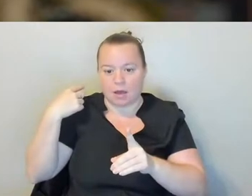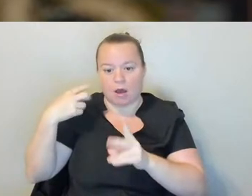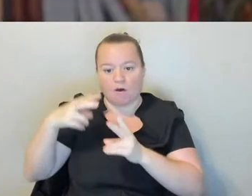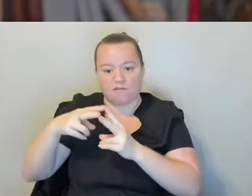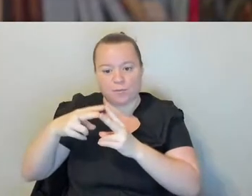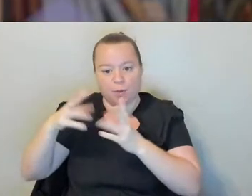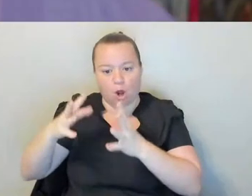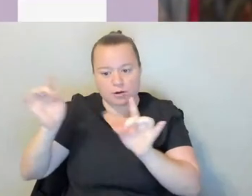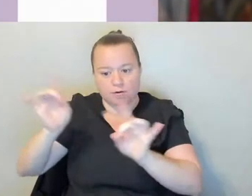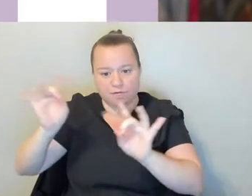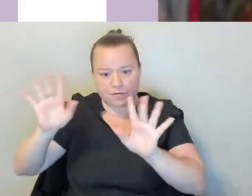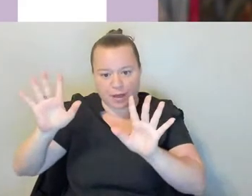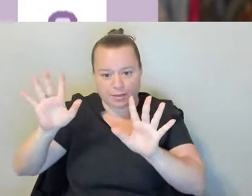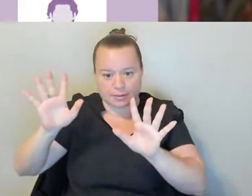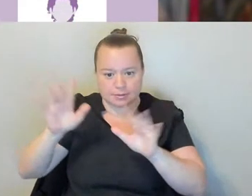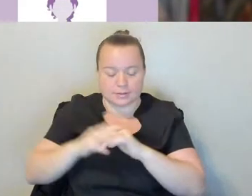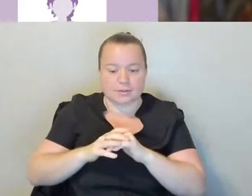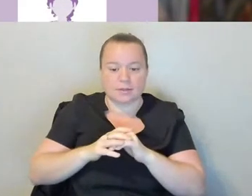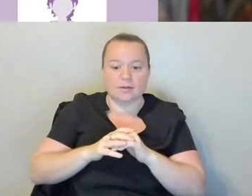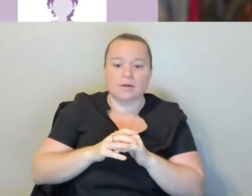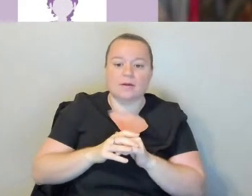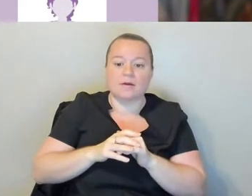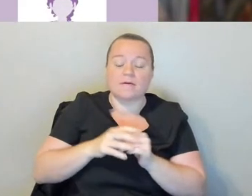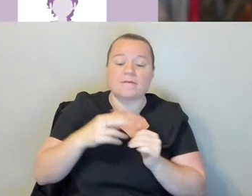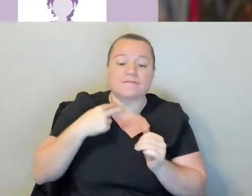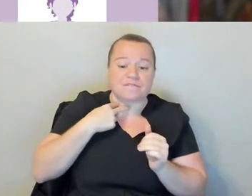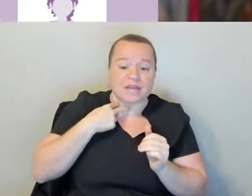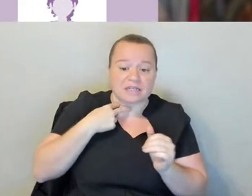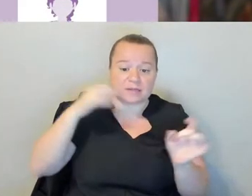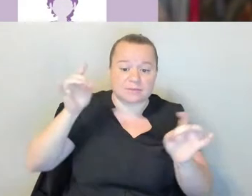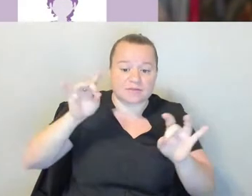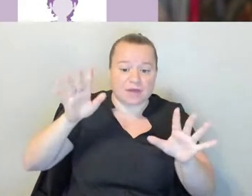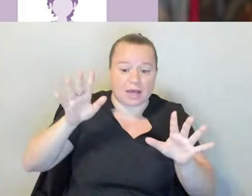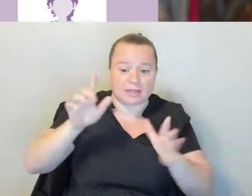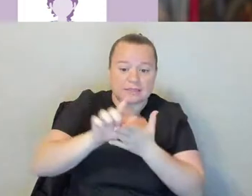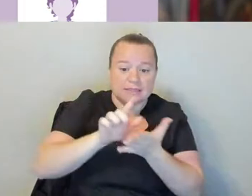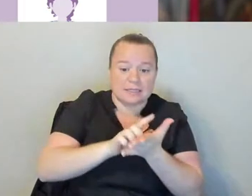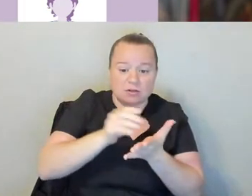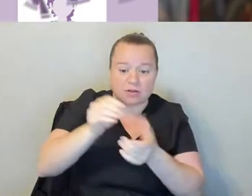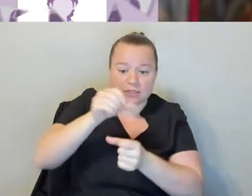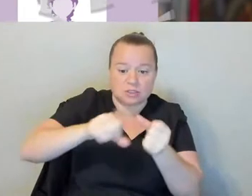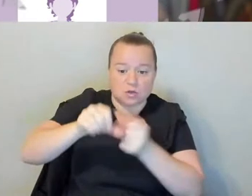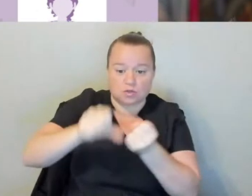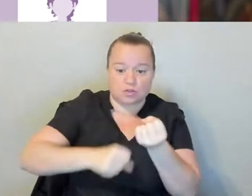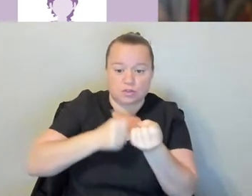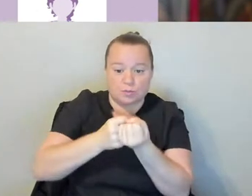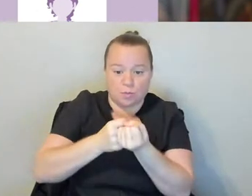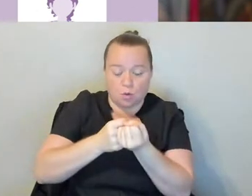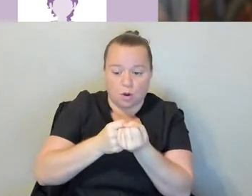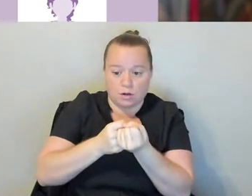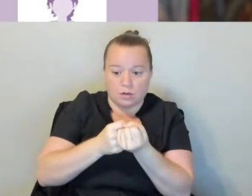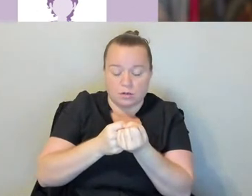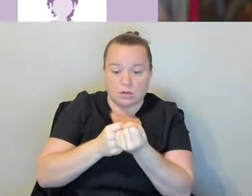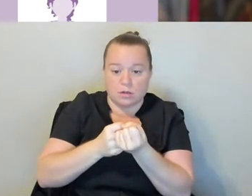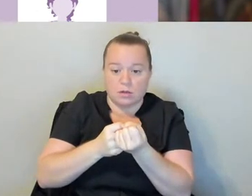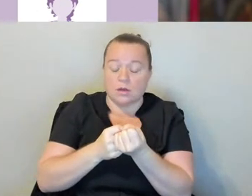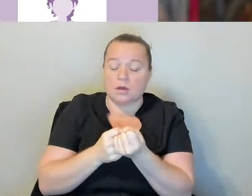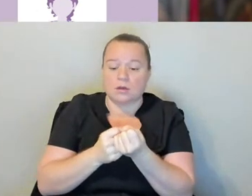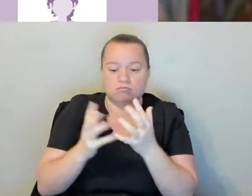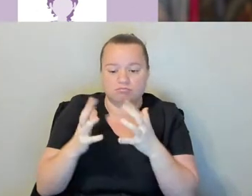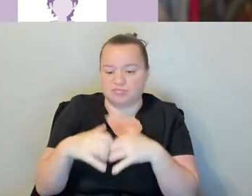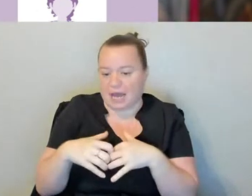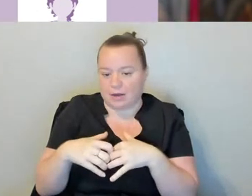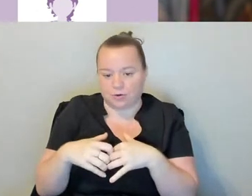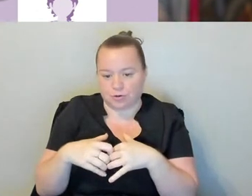lockdowns. For victims of violence, their legal and social support networks were shattered or, in some cases,